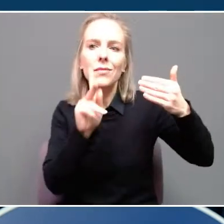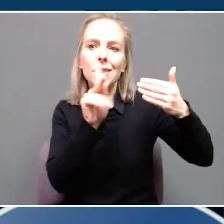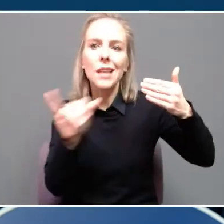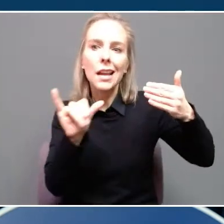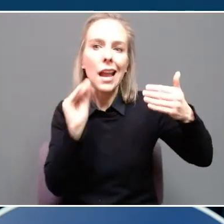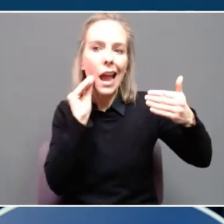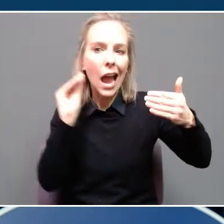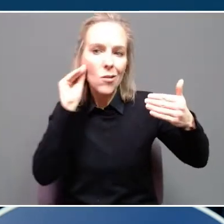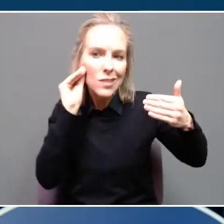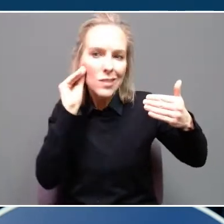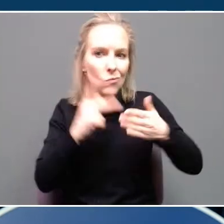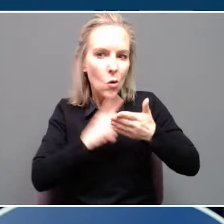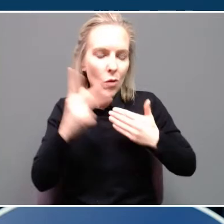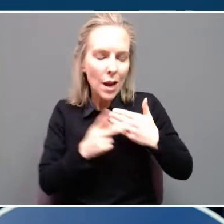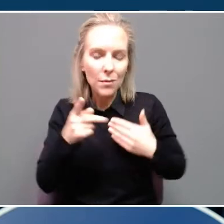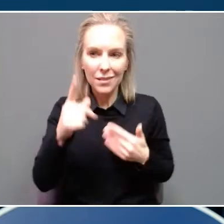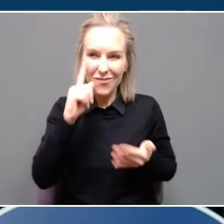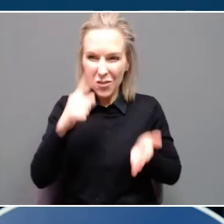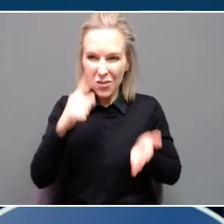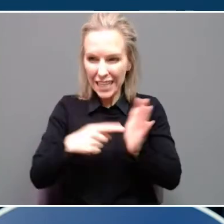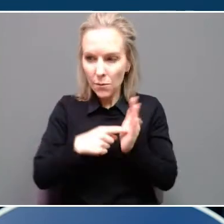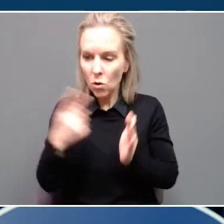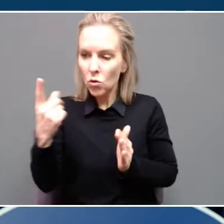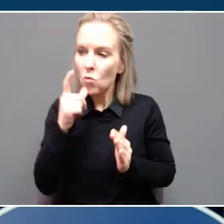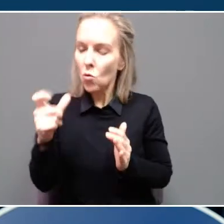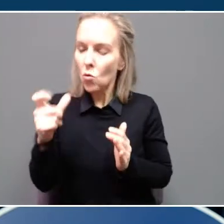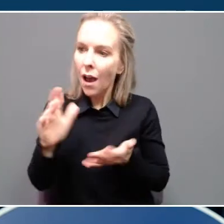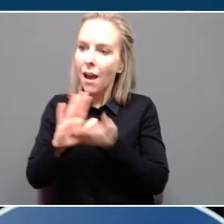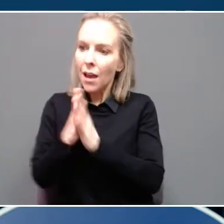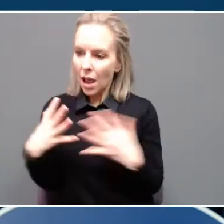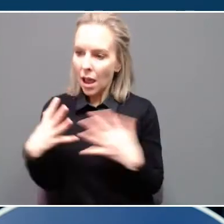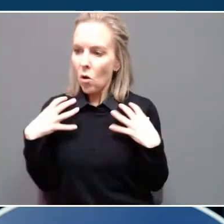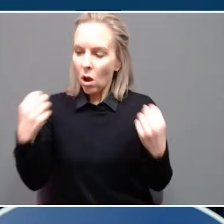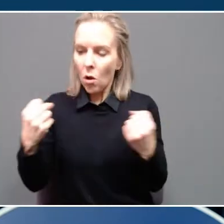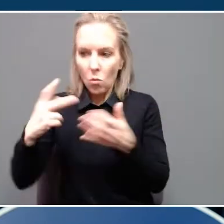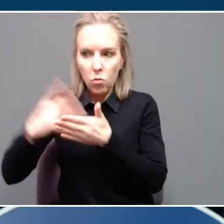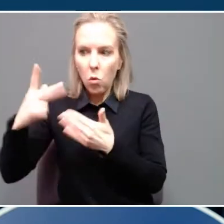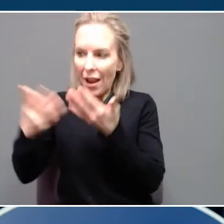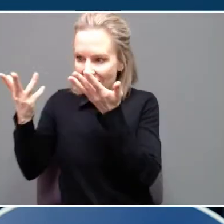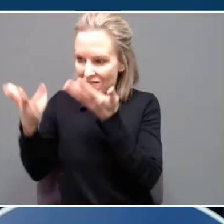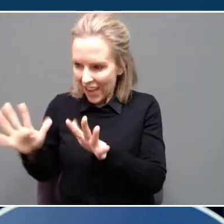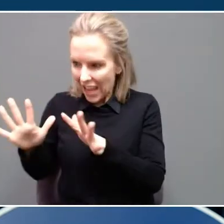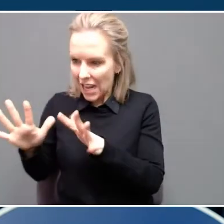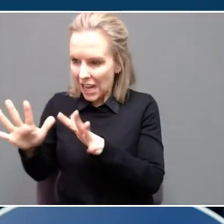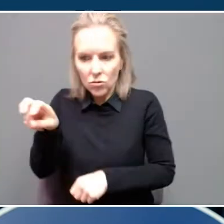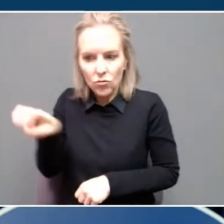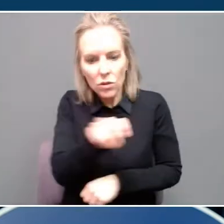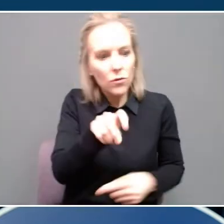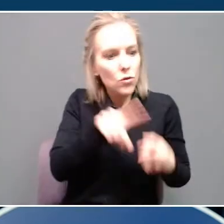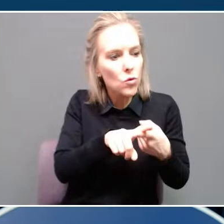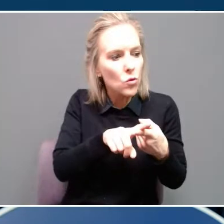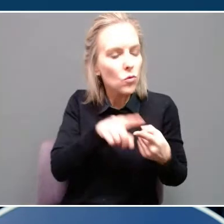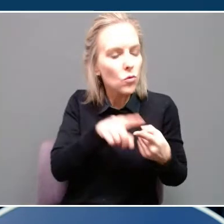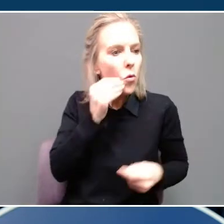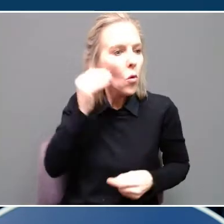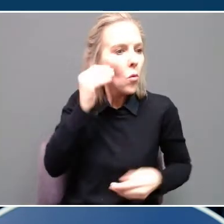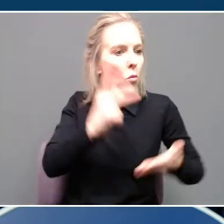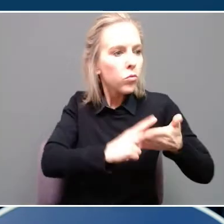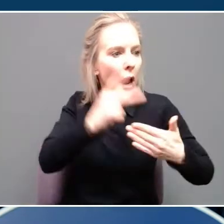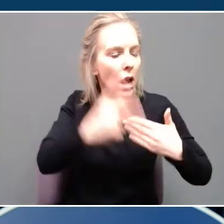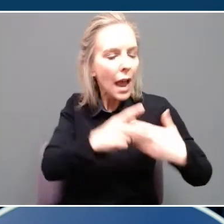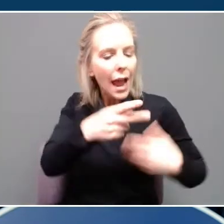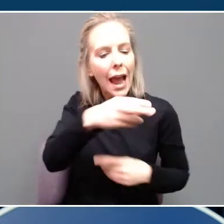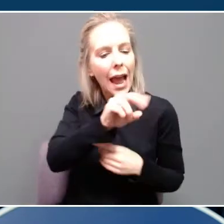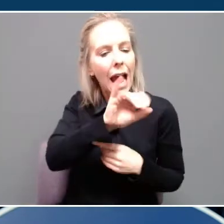treatment, if you're in need of recovery housing, we need to make sure we have a similar tool about where beds are and where they're open, where